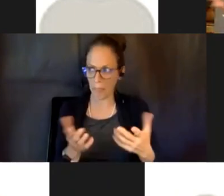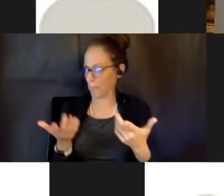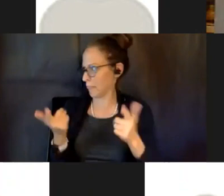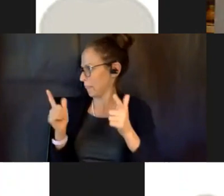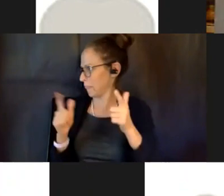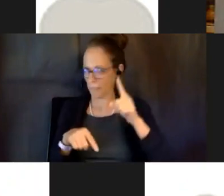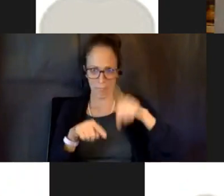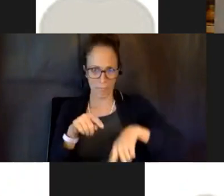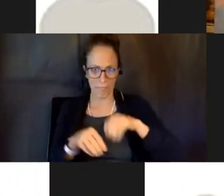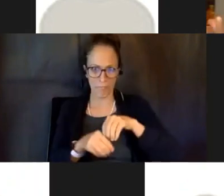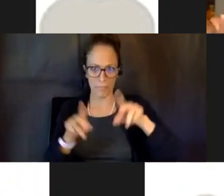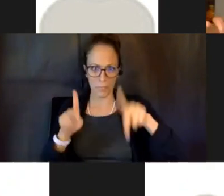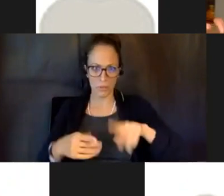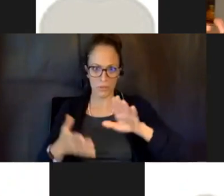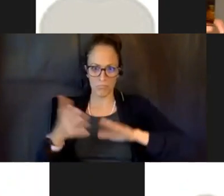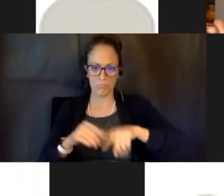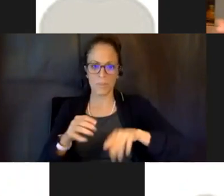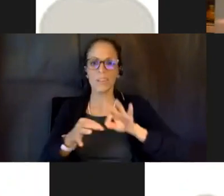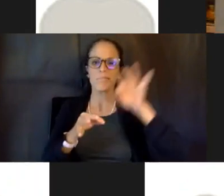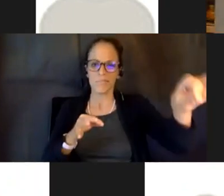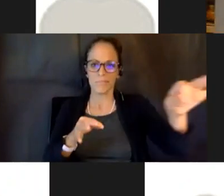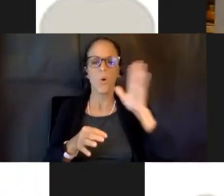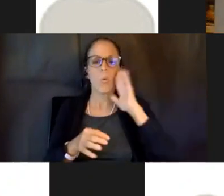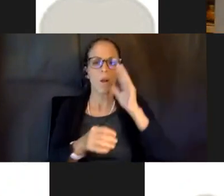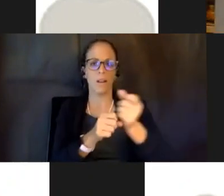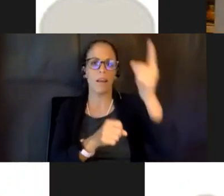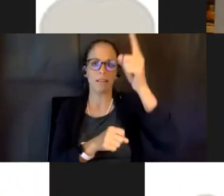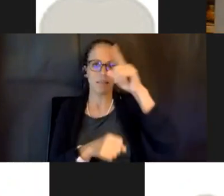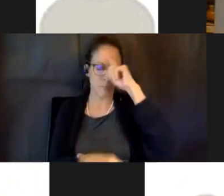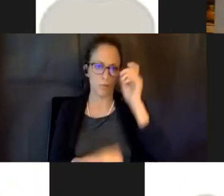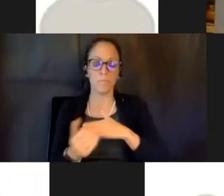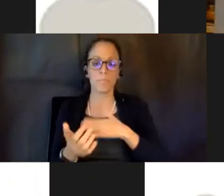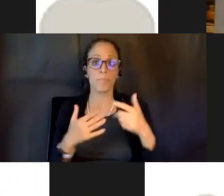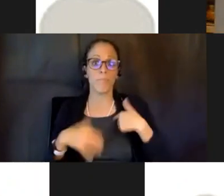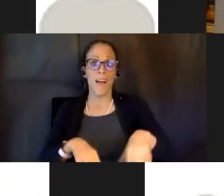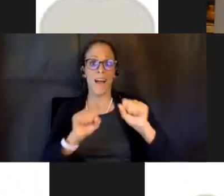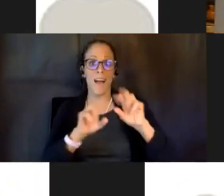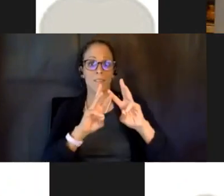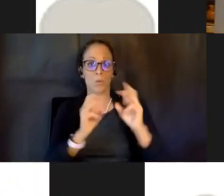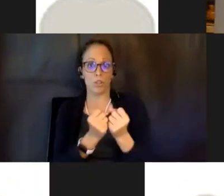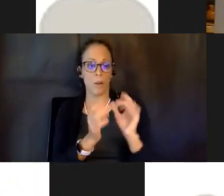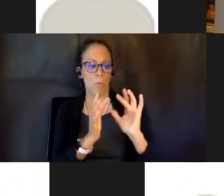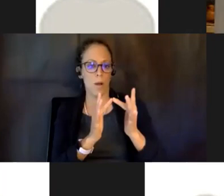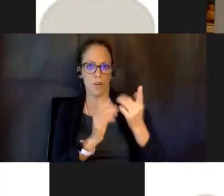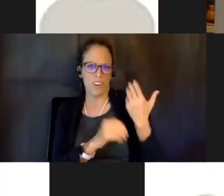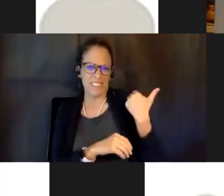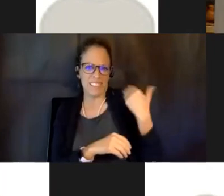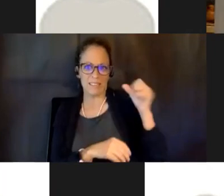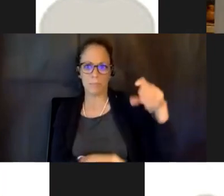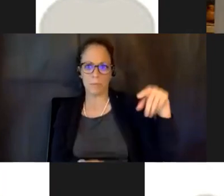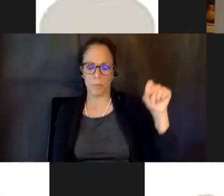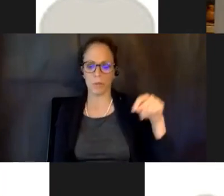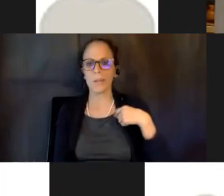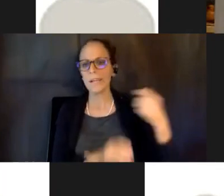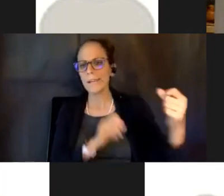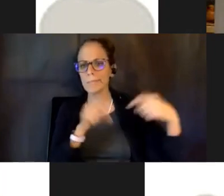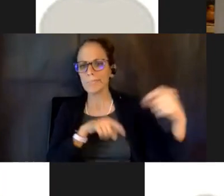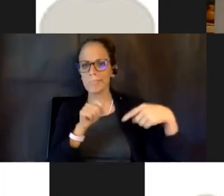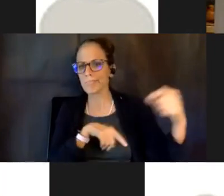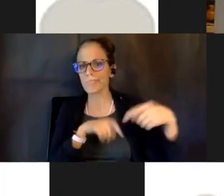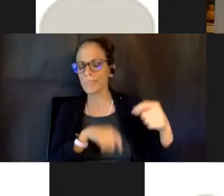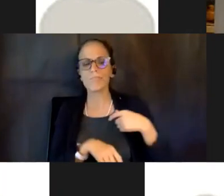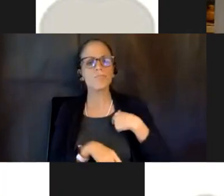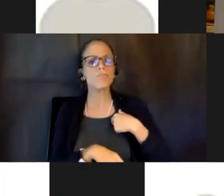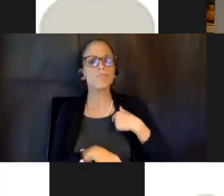person. So it got pushed off till next summer. And they had me do a webinar back in September. And I've been talking with them a lot. And I told them a story about